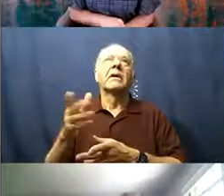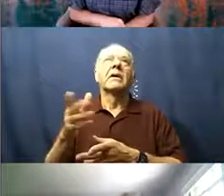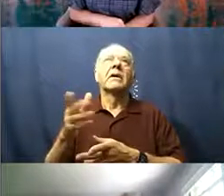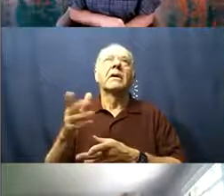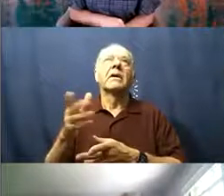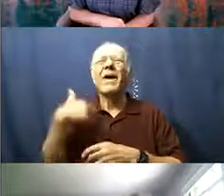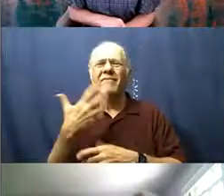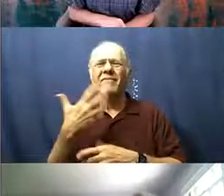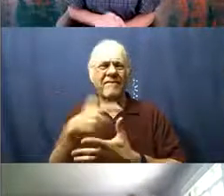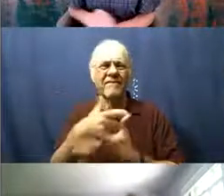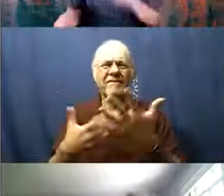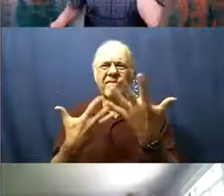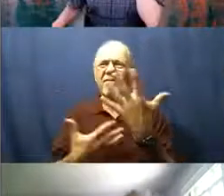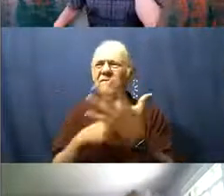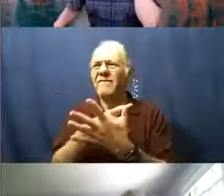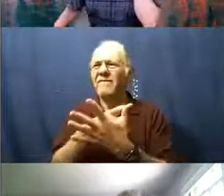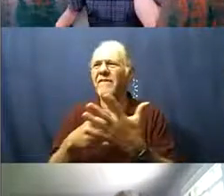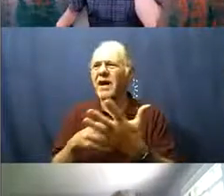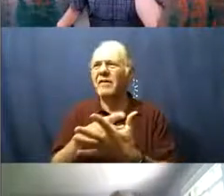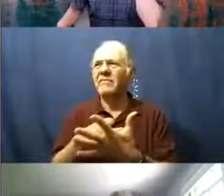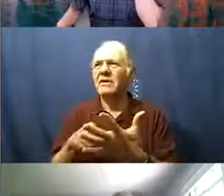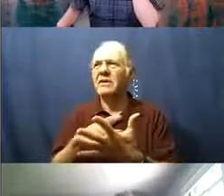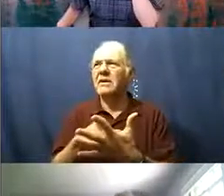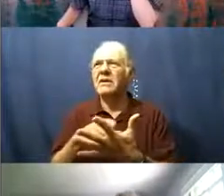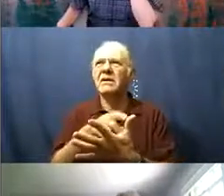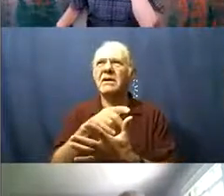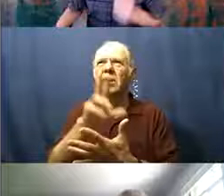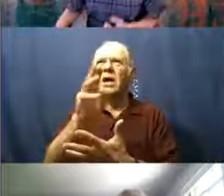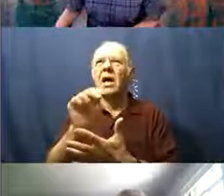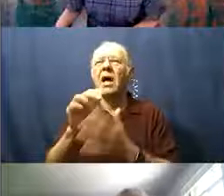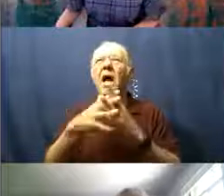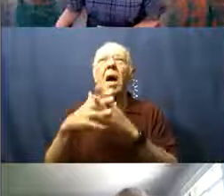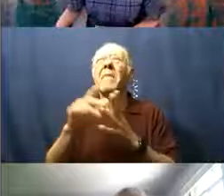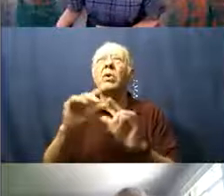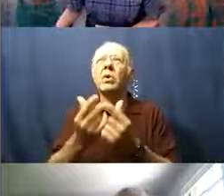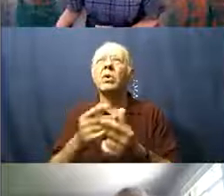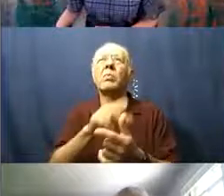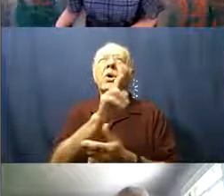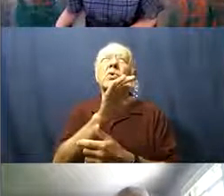not, and with no preference, Amerigroup, so on and so forth. Yeah.